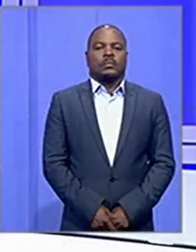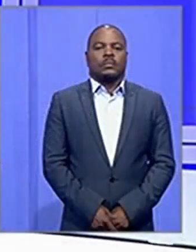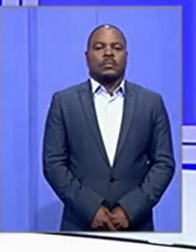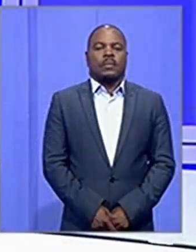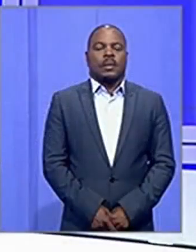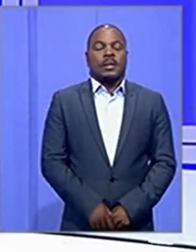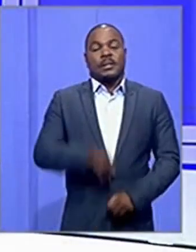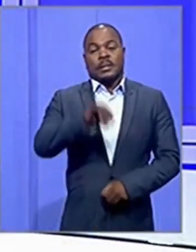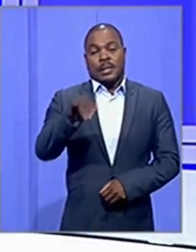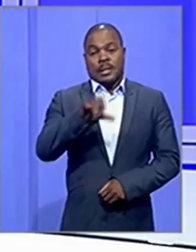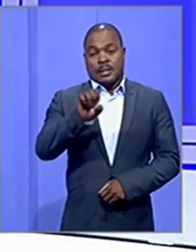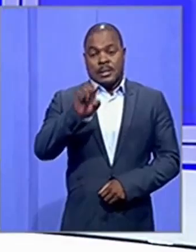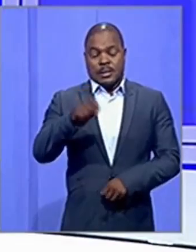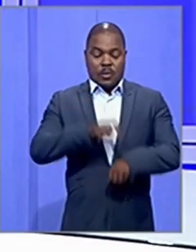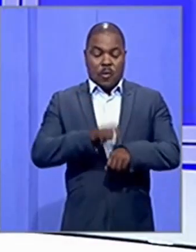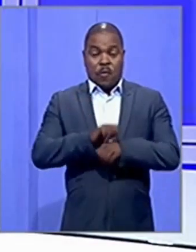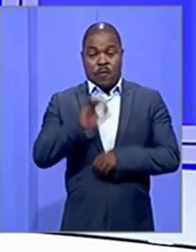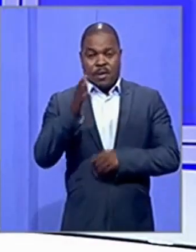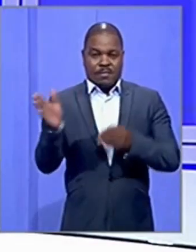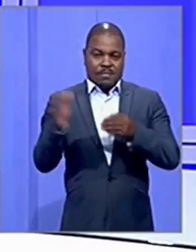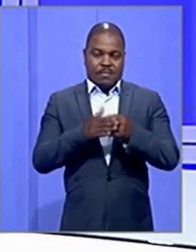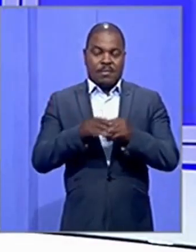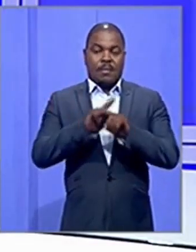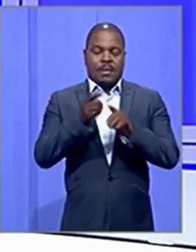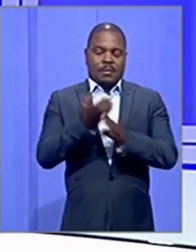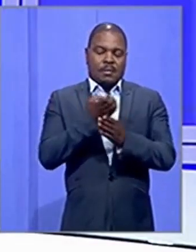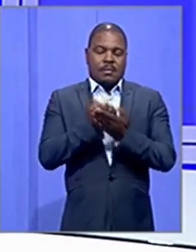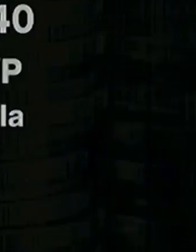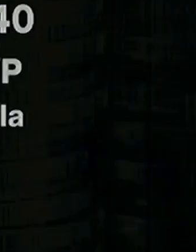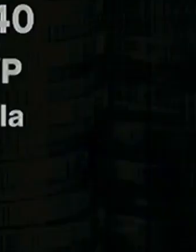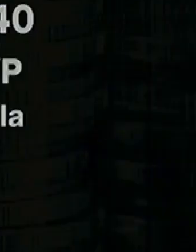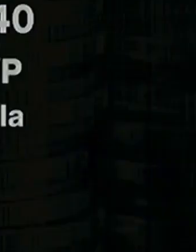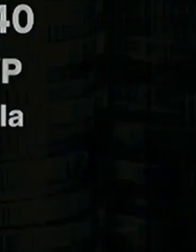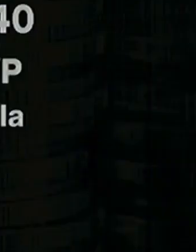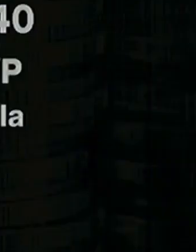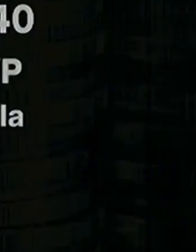Ha re bone hore mebaraka e sebeditse jwang ha JC kwala hore ya plano.